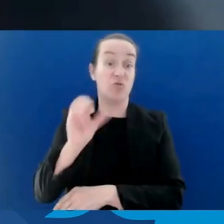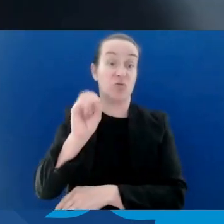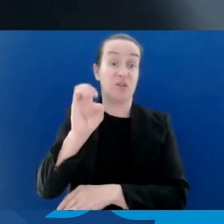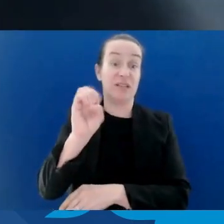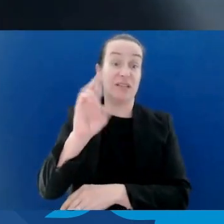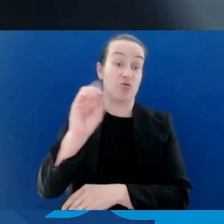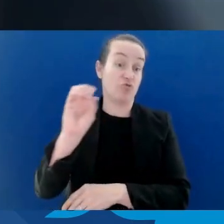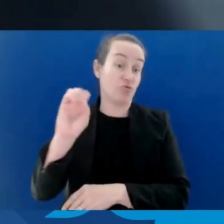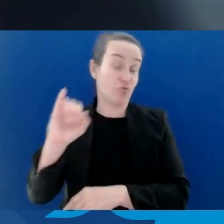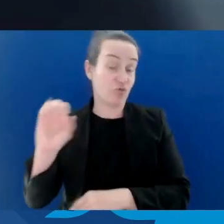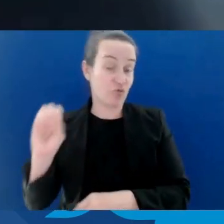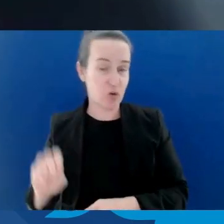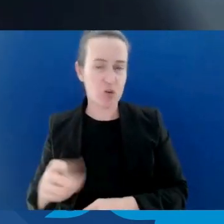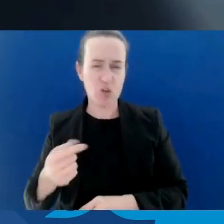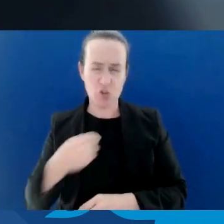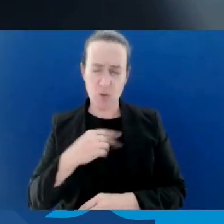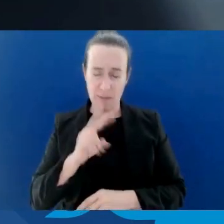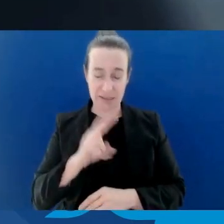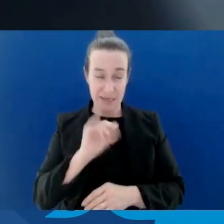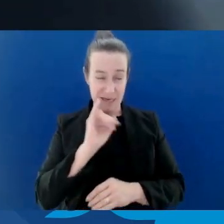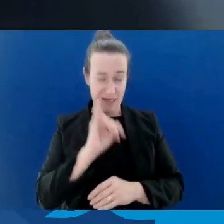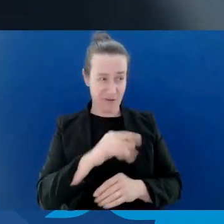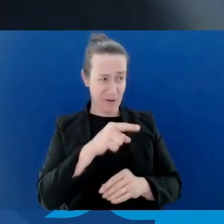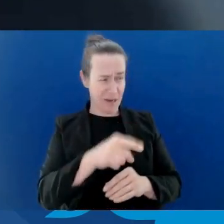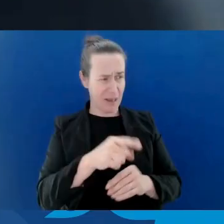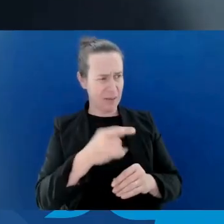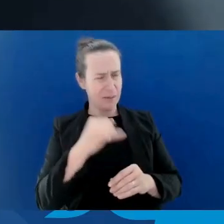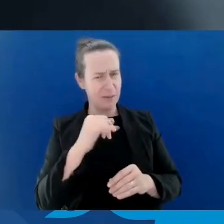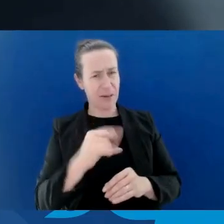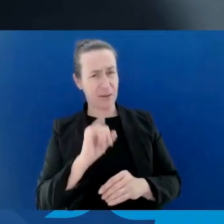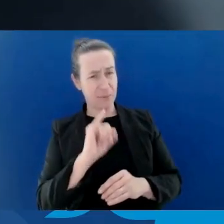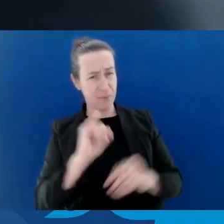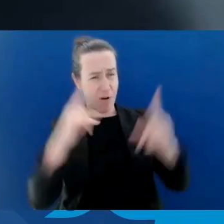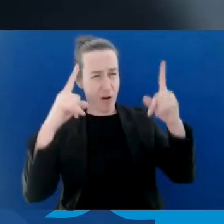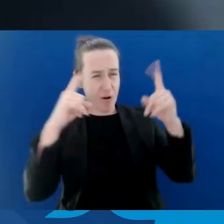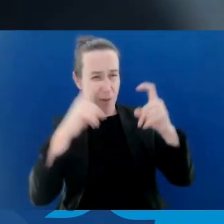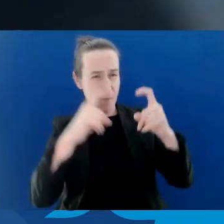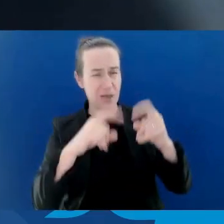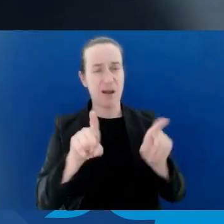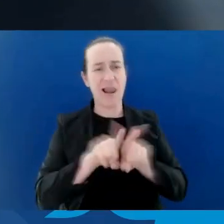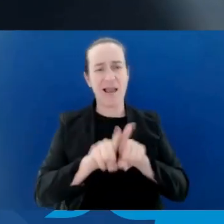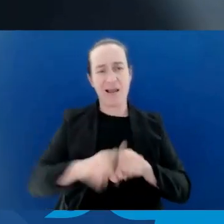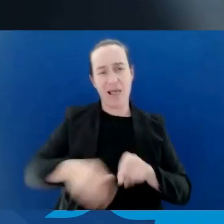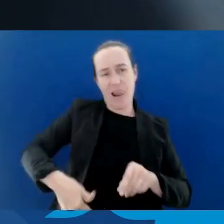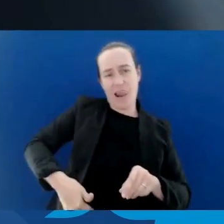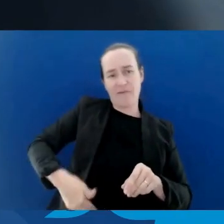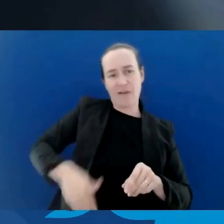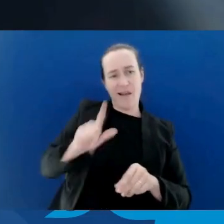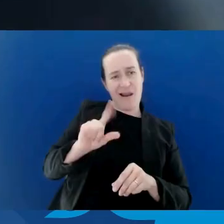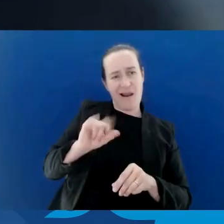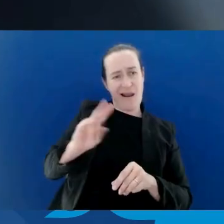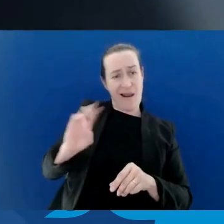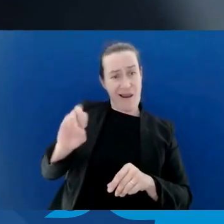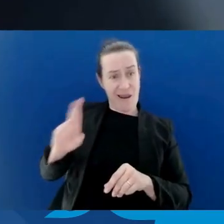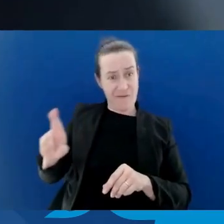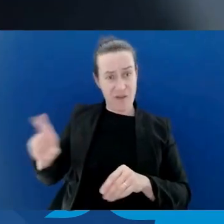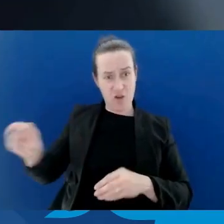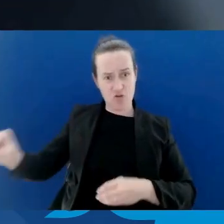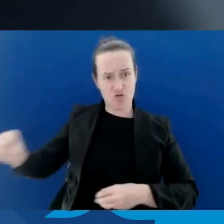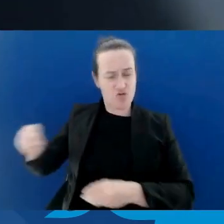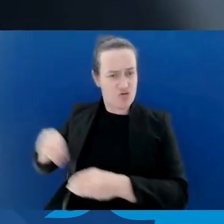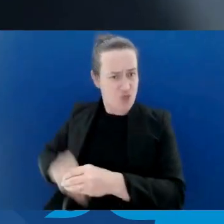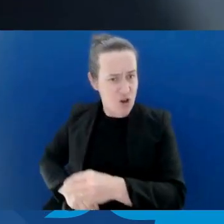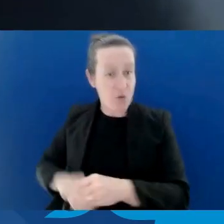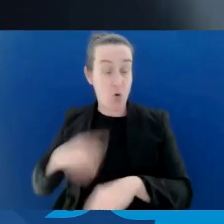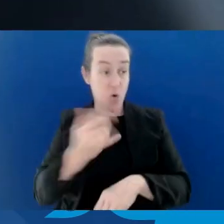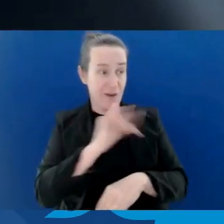at the cost of treating the complications. How much does it cost for a liver transplant? How much does it cost to treat cancer of